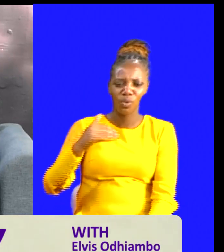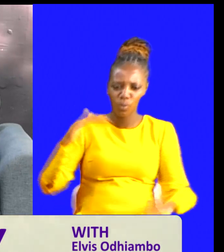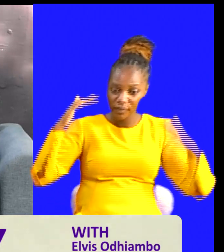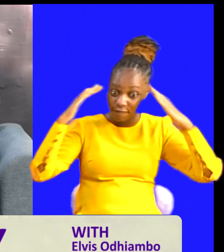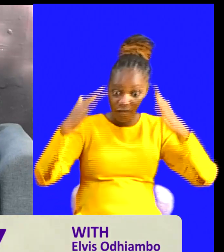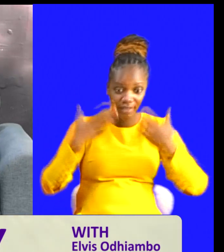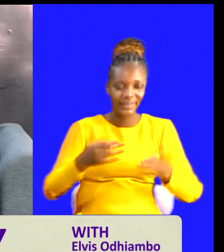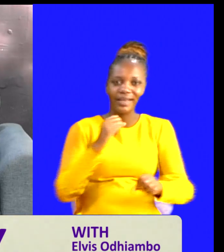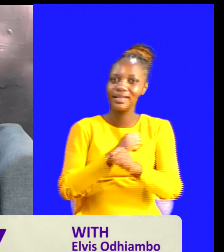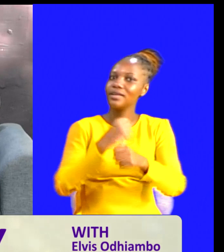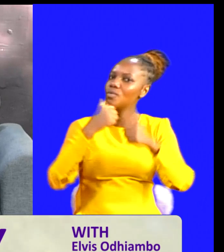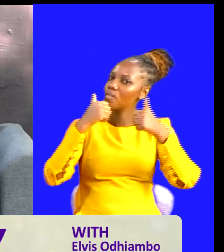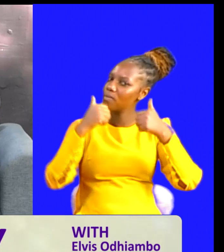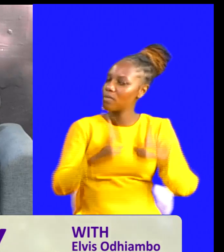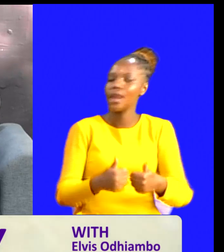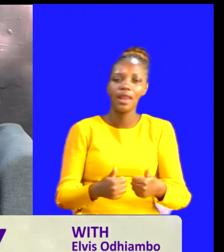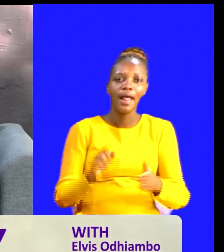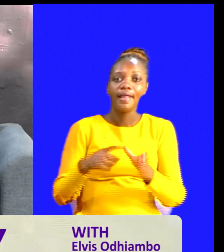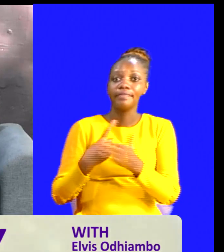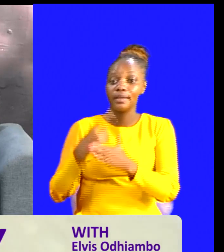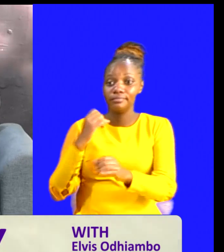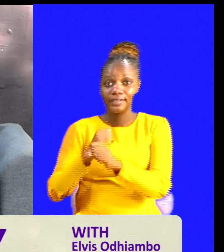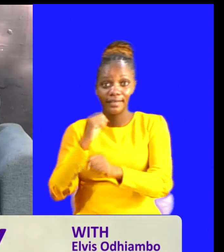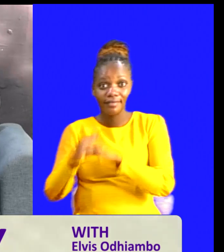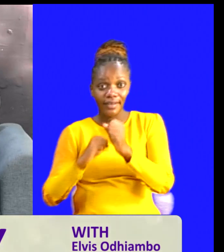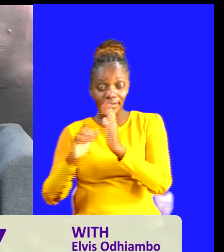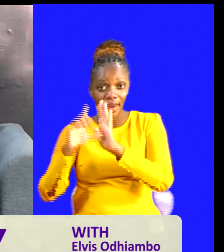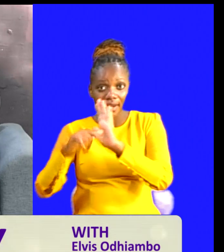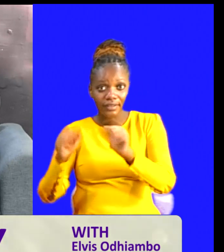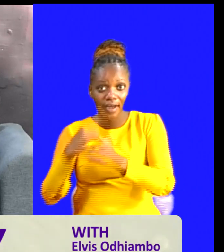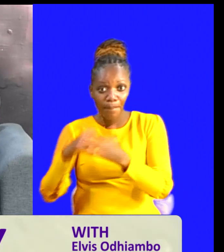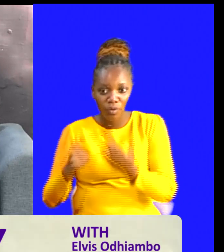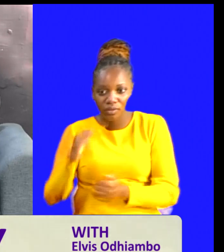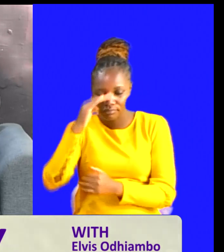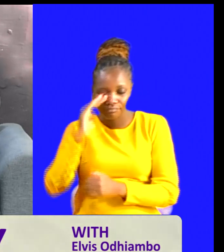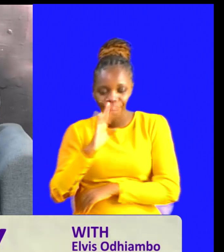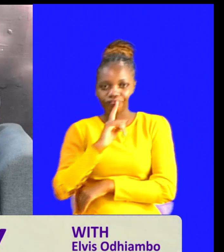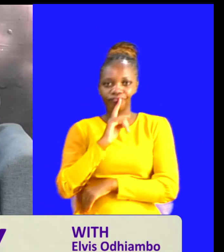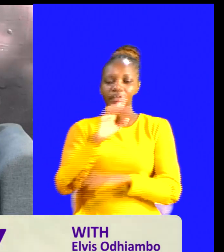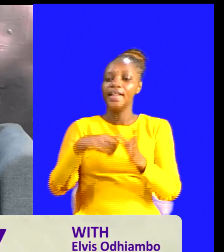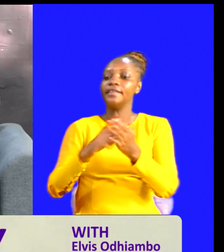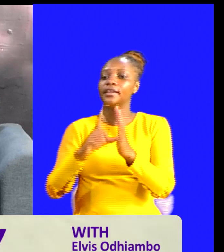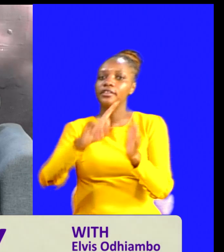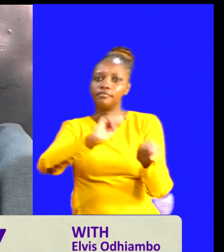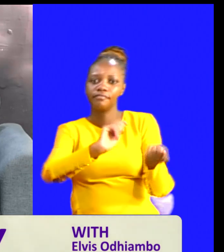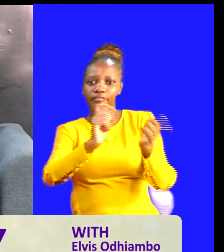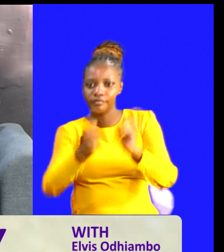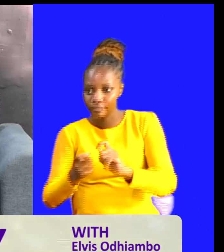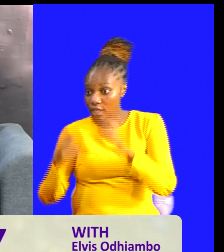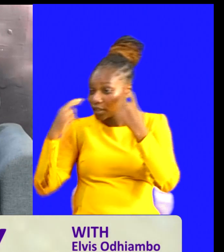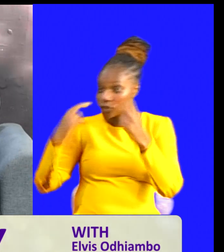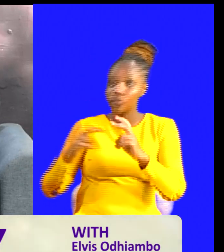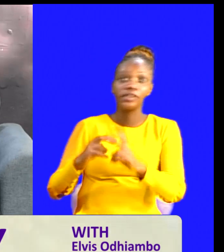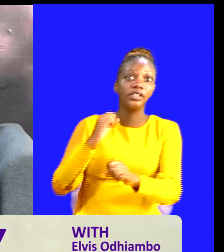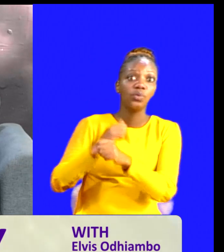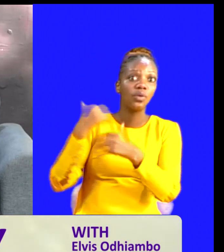well. After that, after 10 years or so, I went silent kidogo. Then he shifted the track races to now you're seeing him doing really